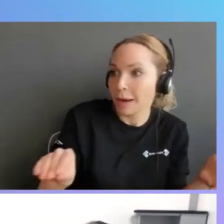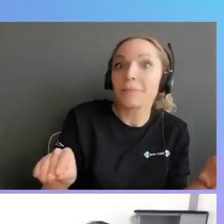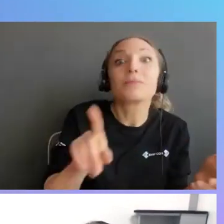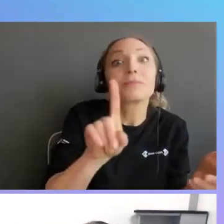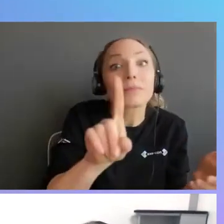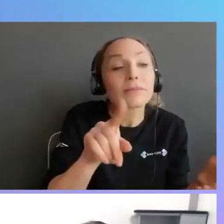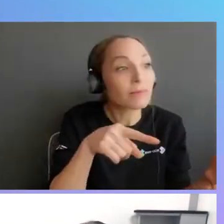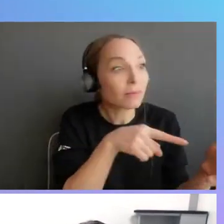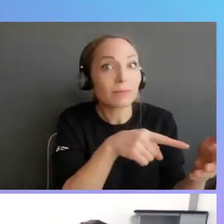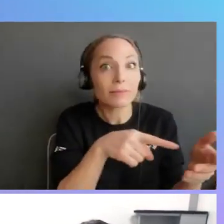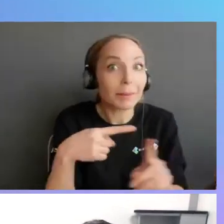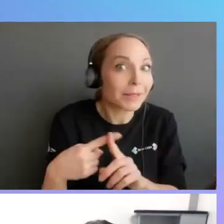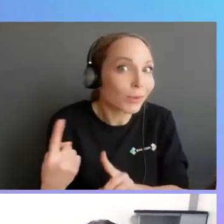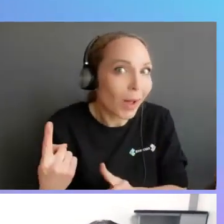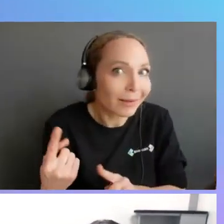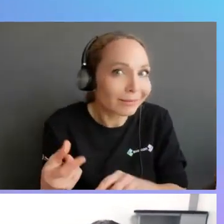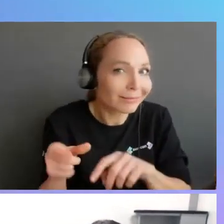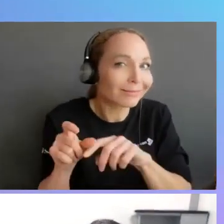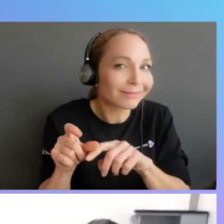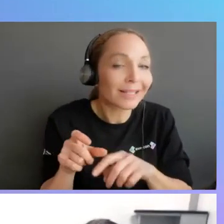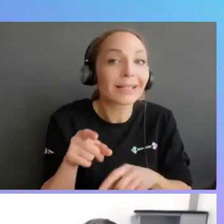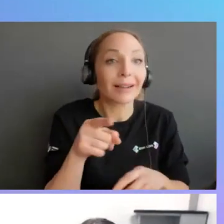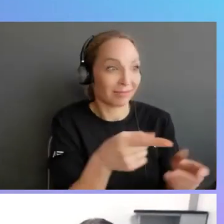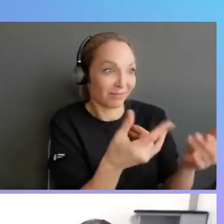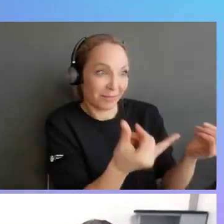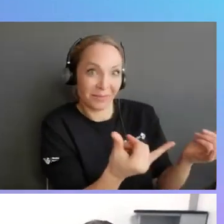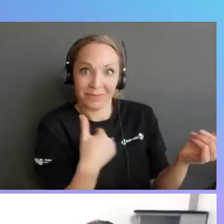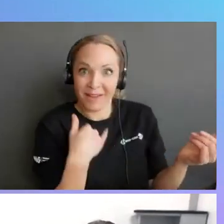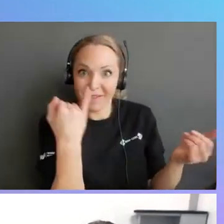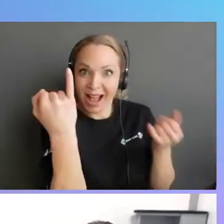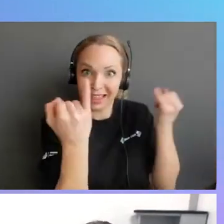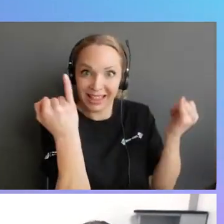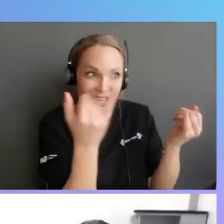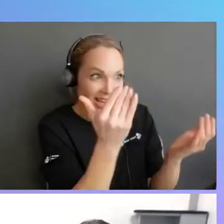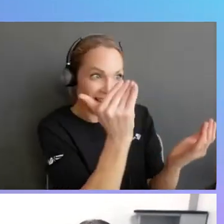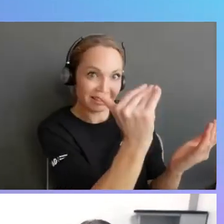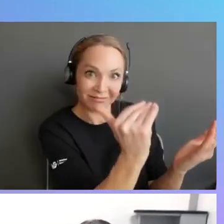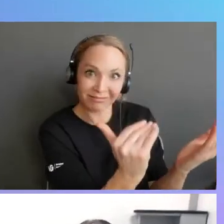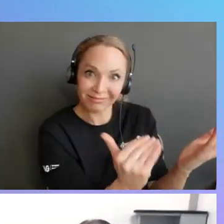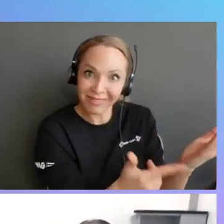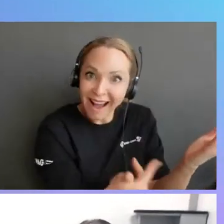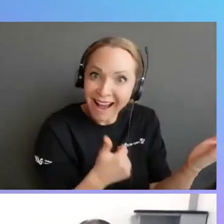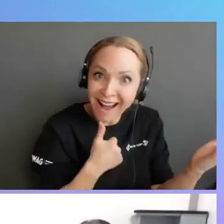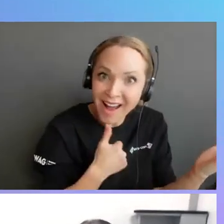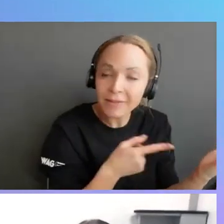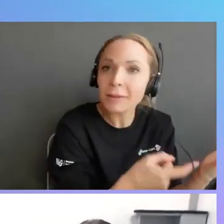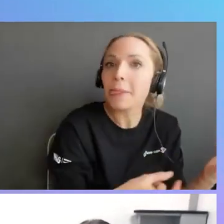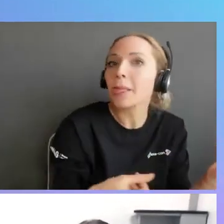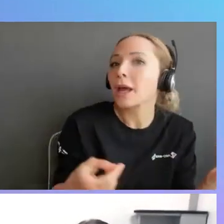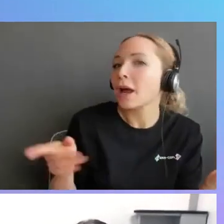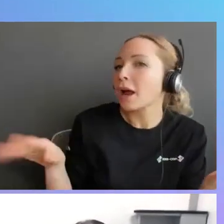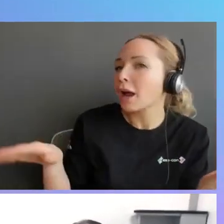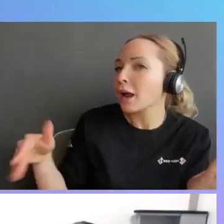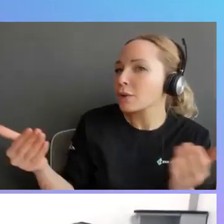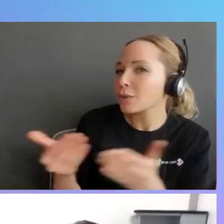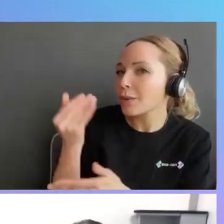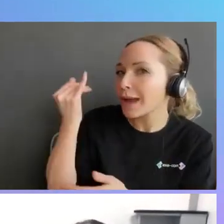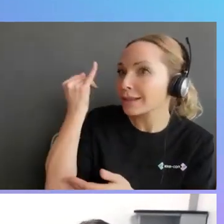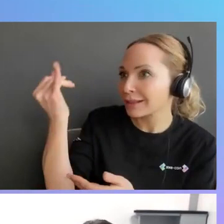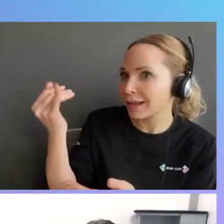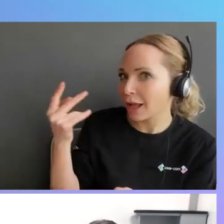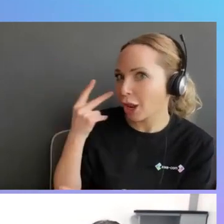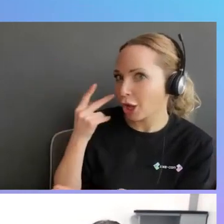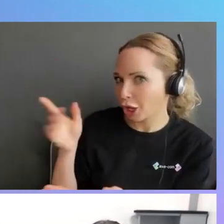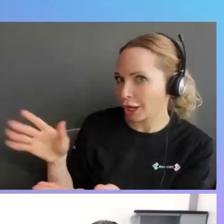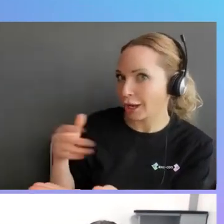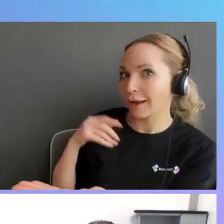new accessibility ideas build on the existing practices. Use something people already understand, again, even if it's not